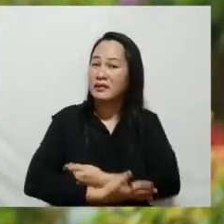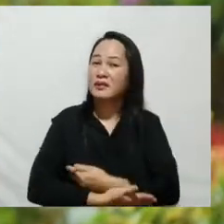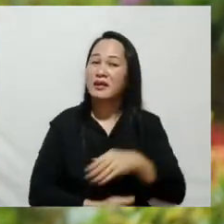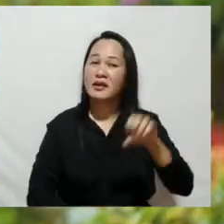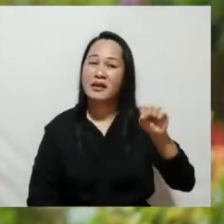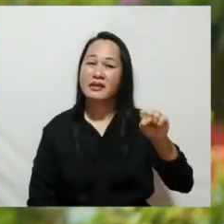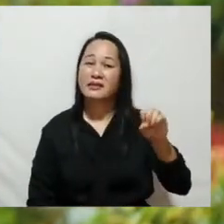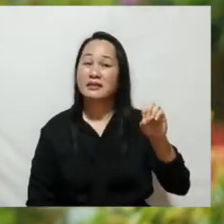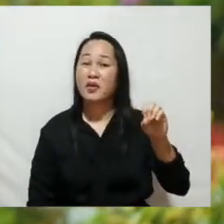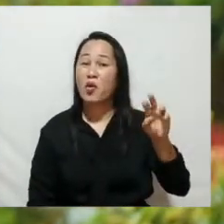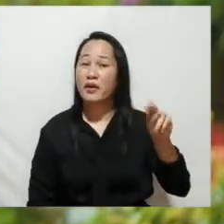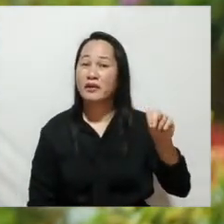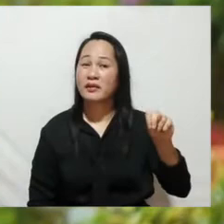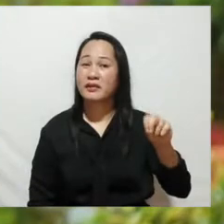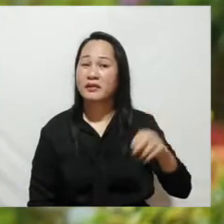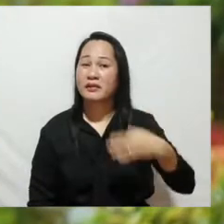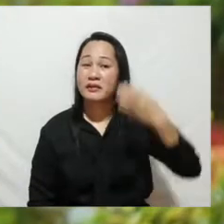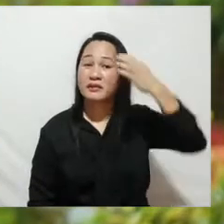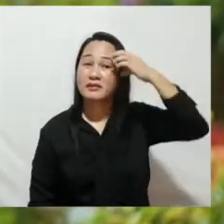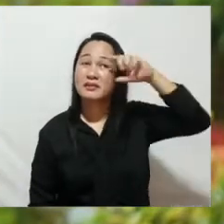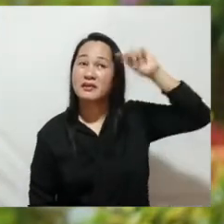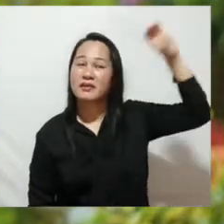S-O-N. Sun.